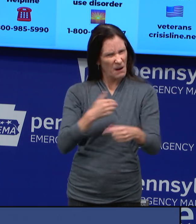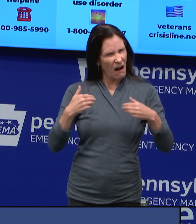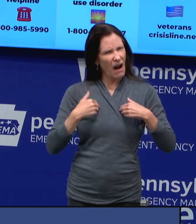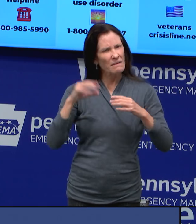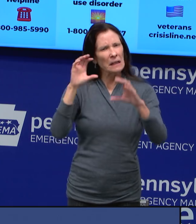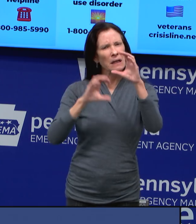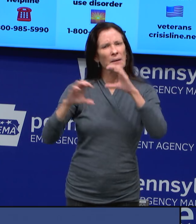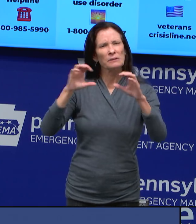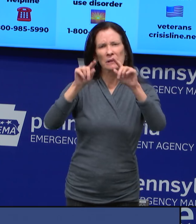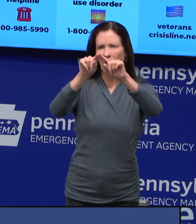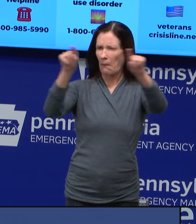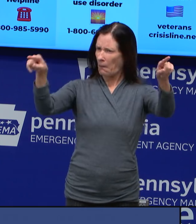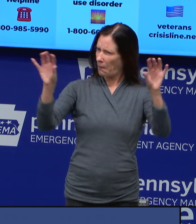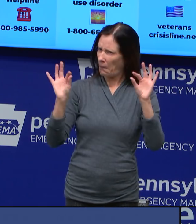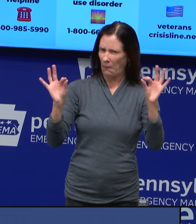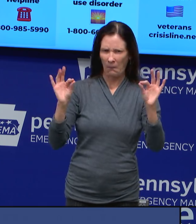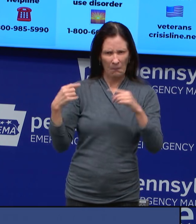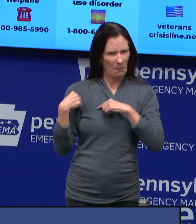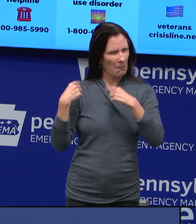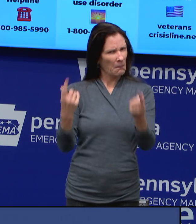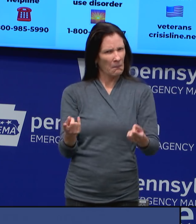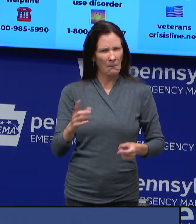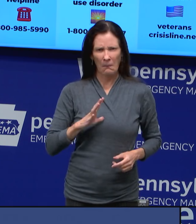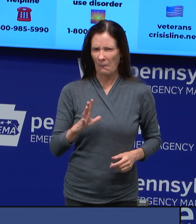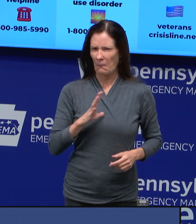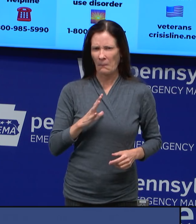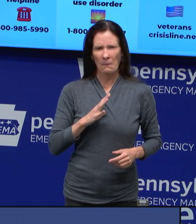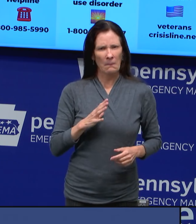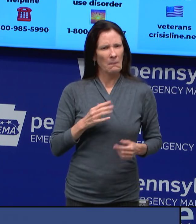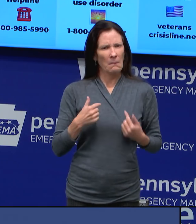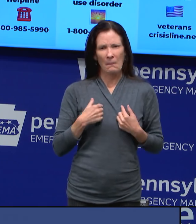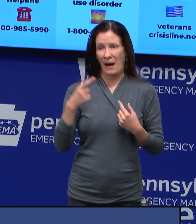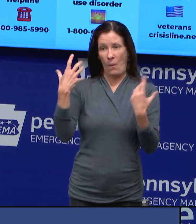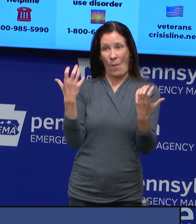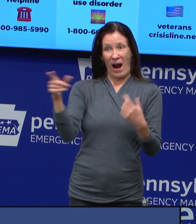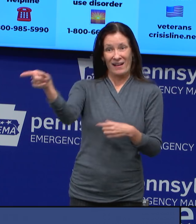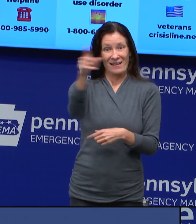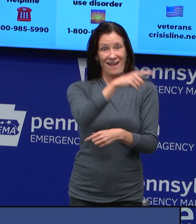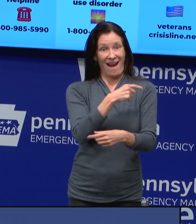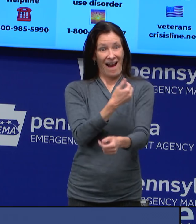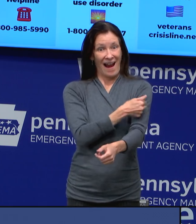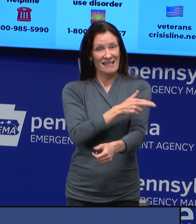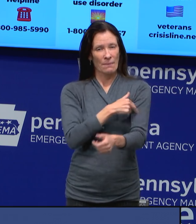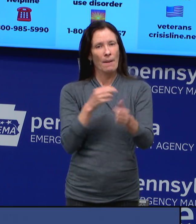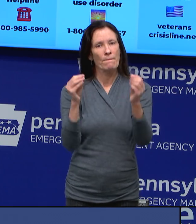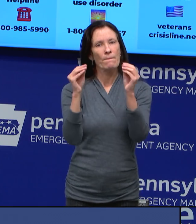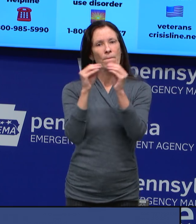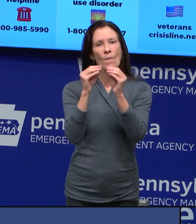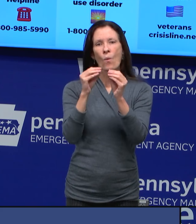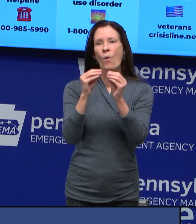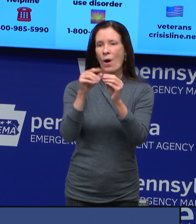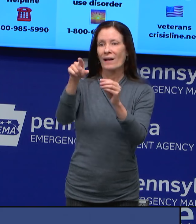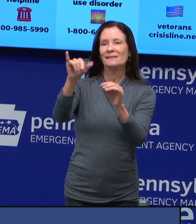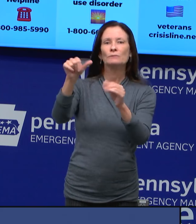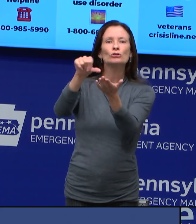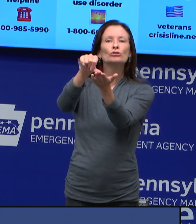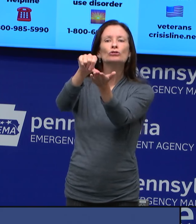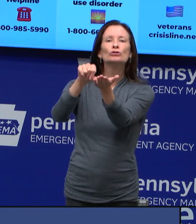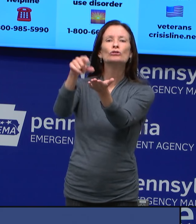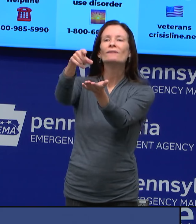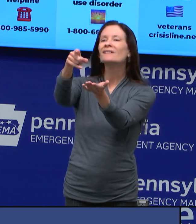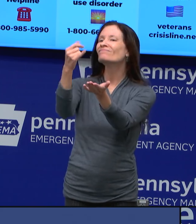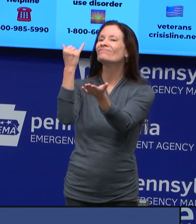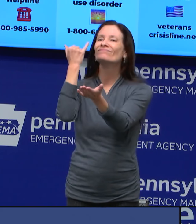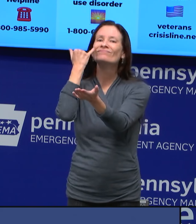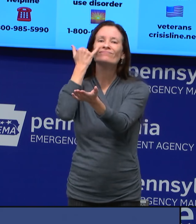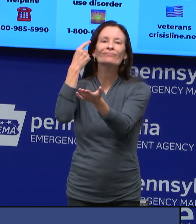testing. In fact, one of the things we're asking hospitals to do in ambulatory surgical facilities is if they schedule someone for the elective procedures